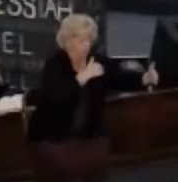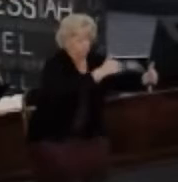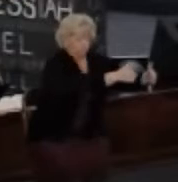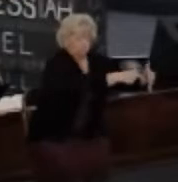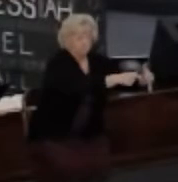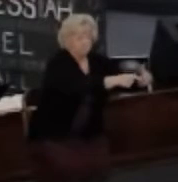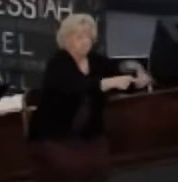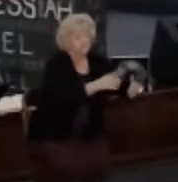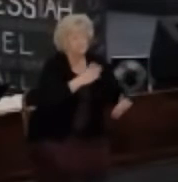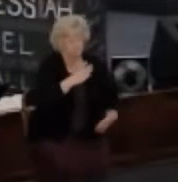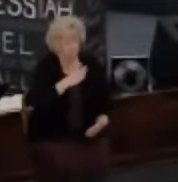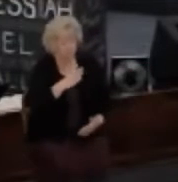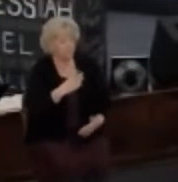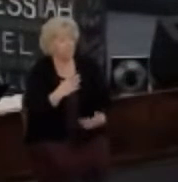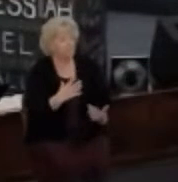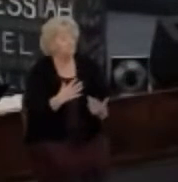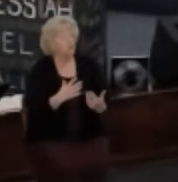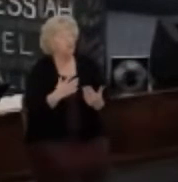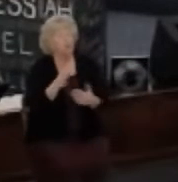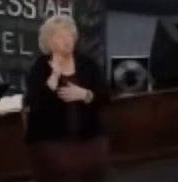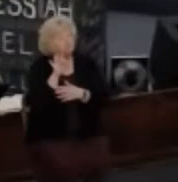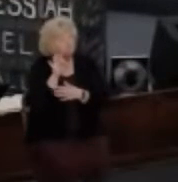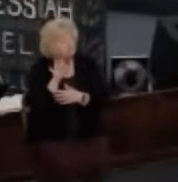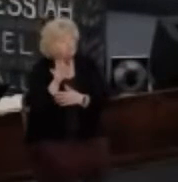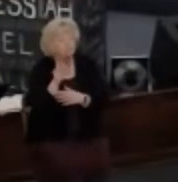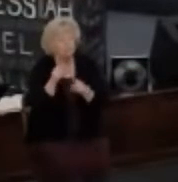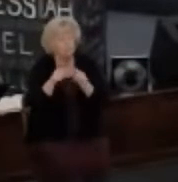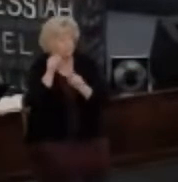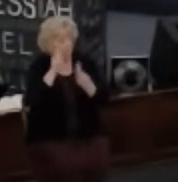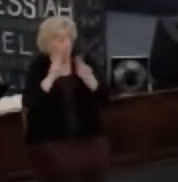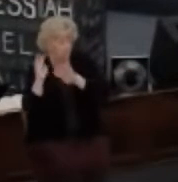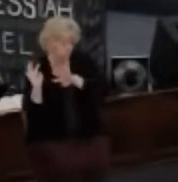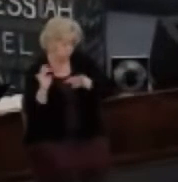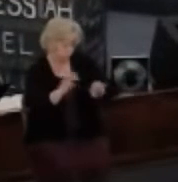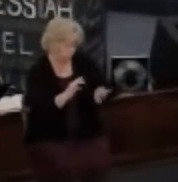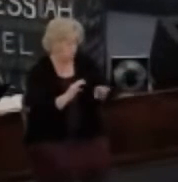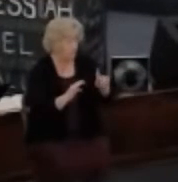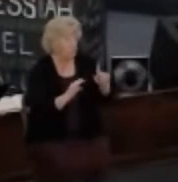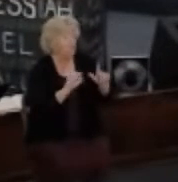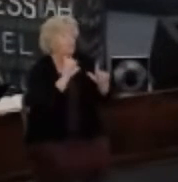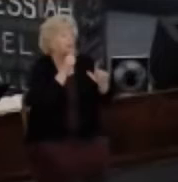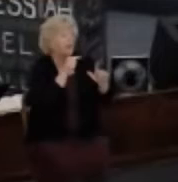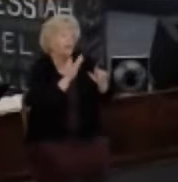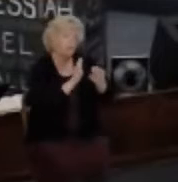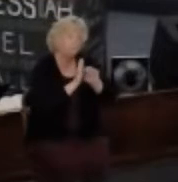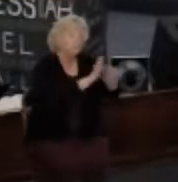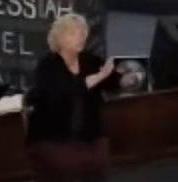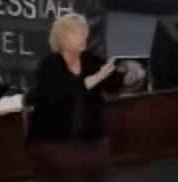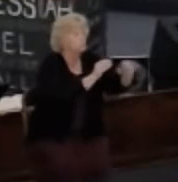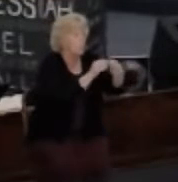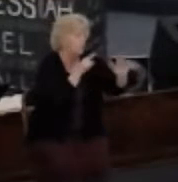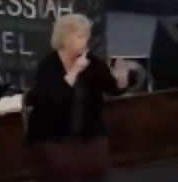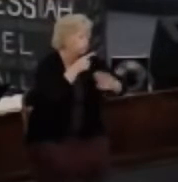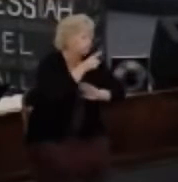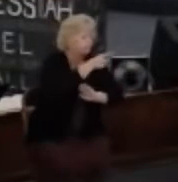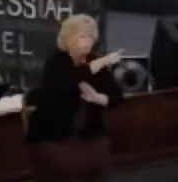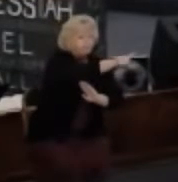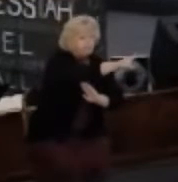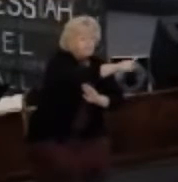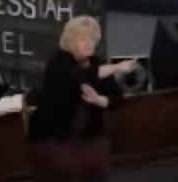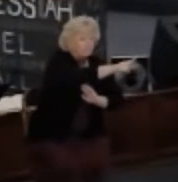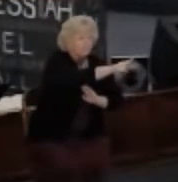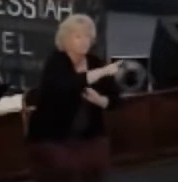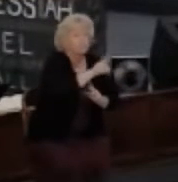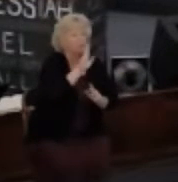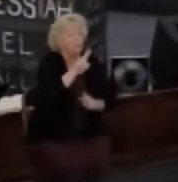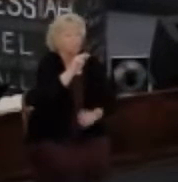"Put out into deep water and let down the nets for a catch." Simon answered, "Master, we've worked